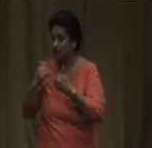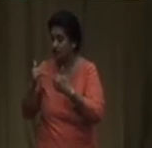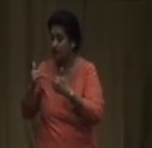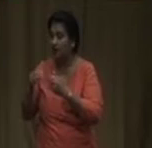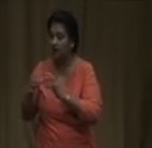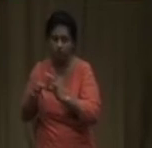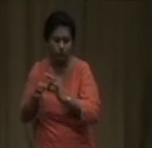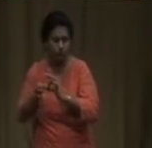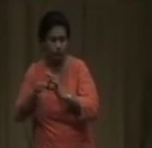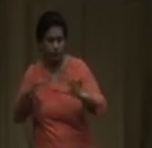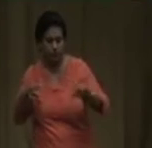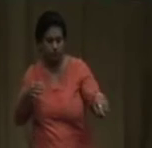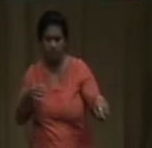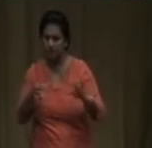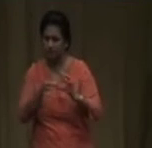OER.